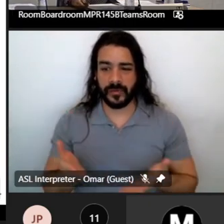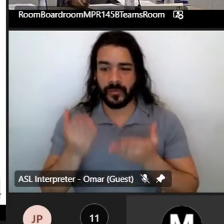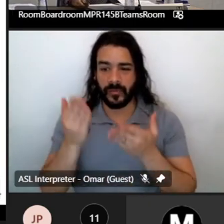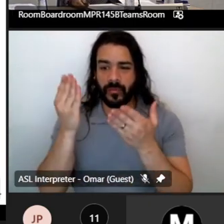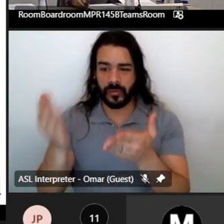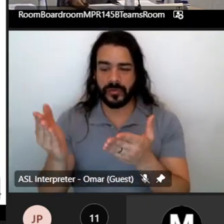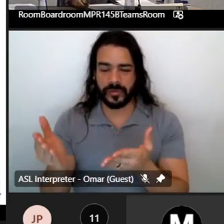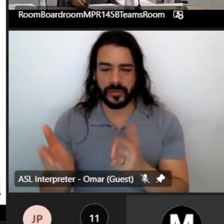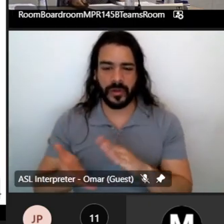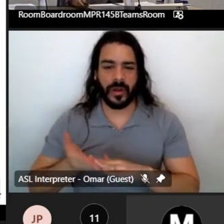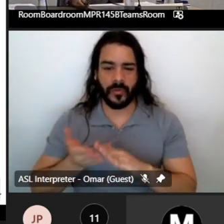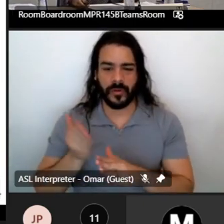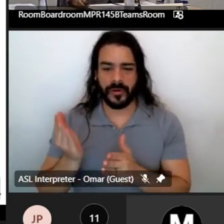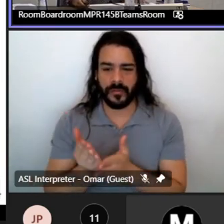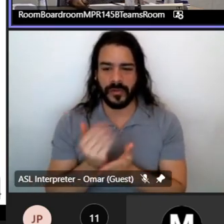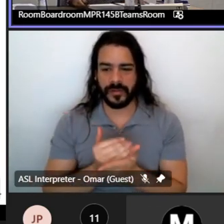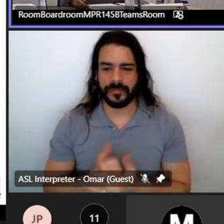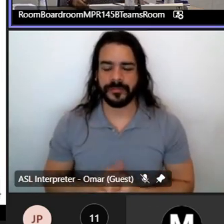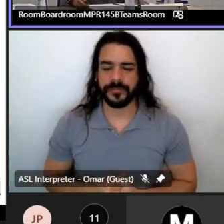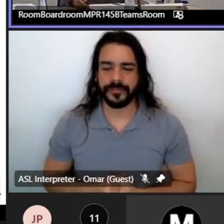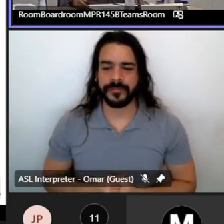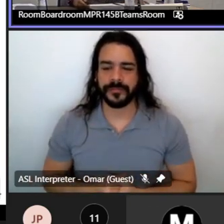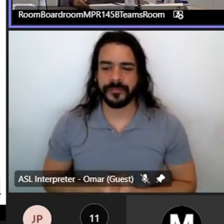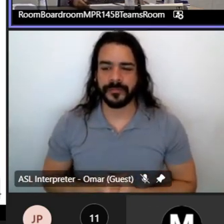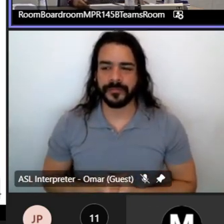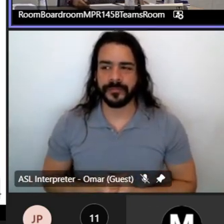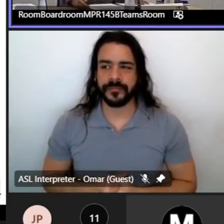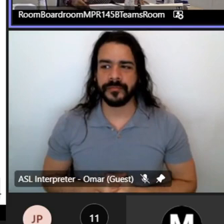Now to the proposed operating budget.